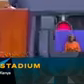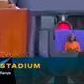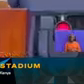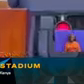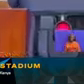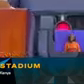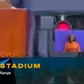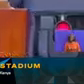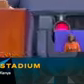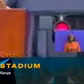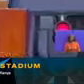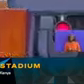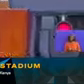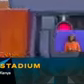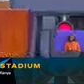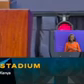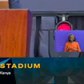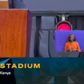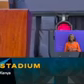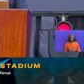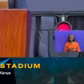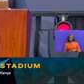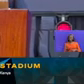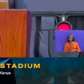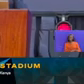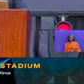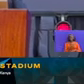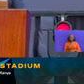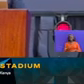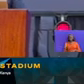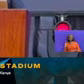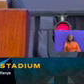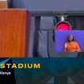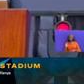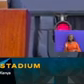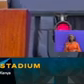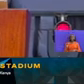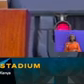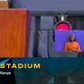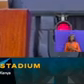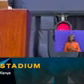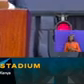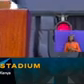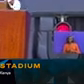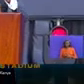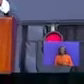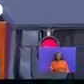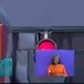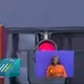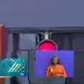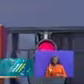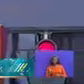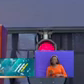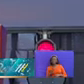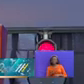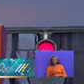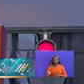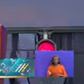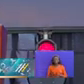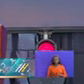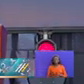was apostasy and all those things but when we come to the days of lot we realize we realize that in the days of lot it was